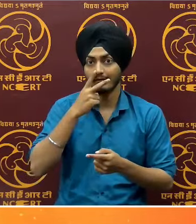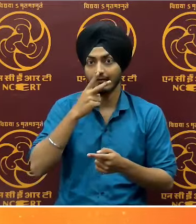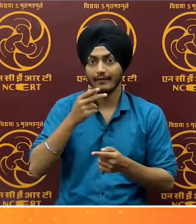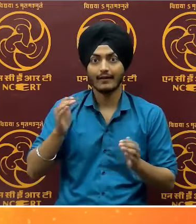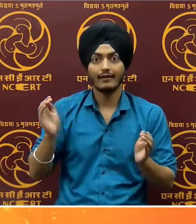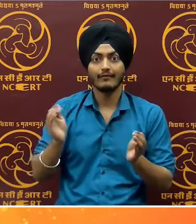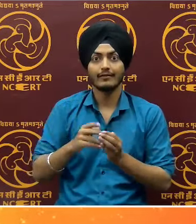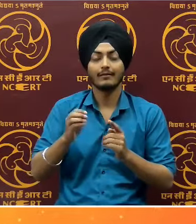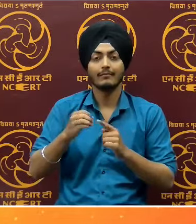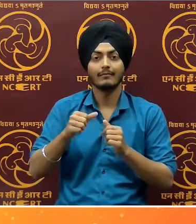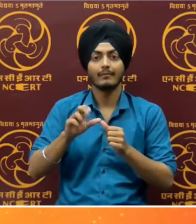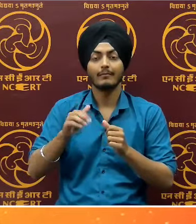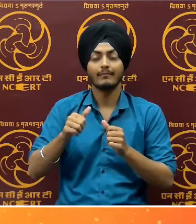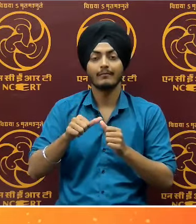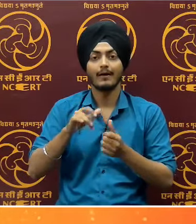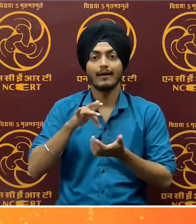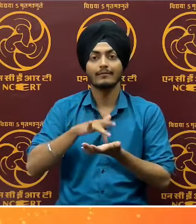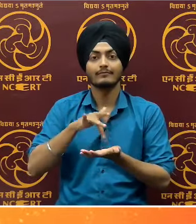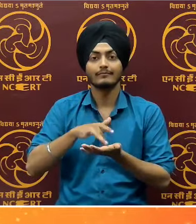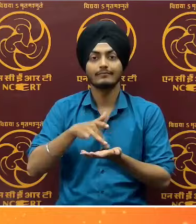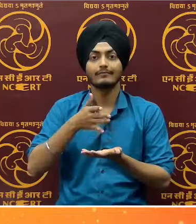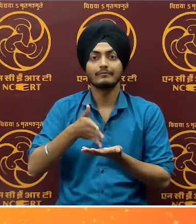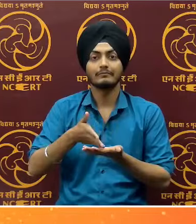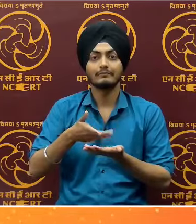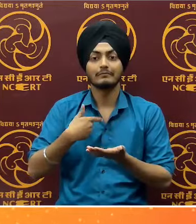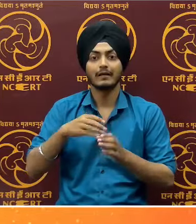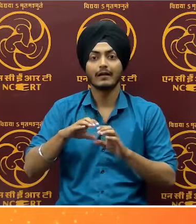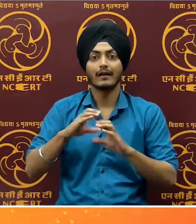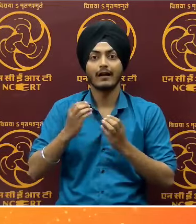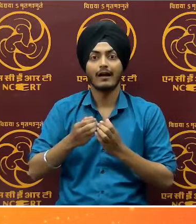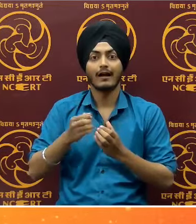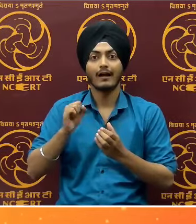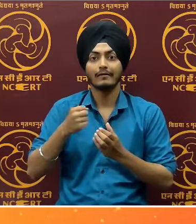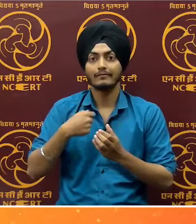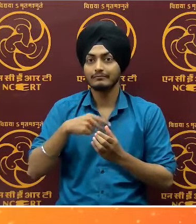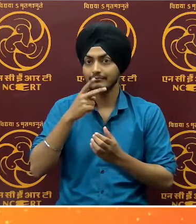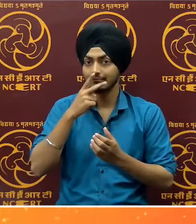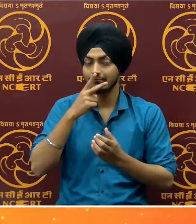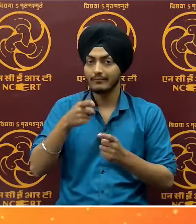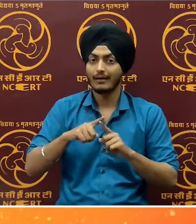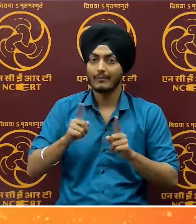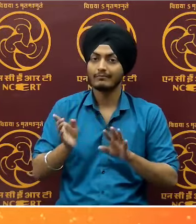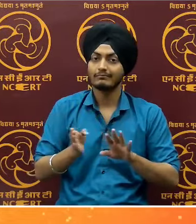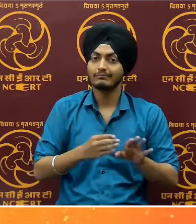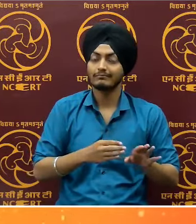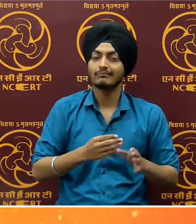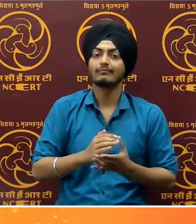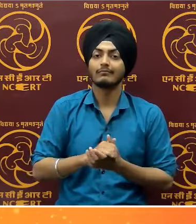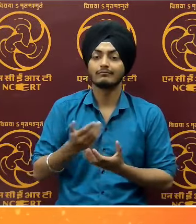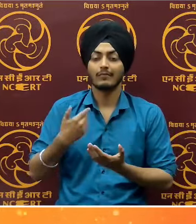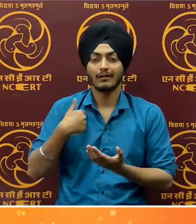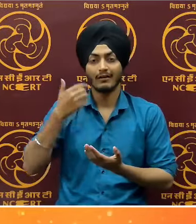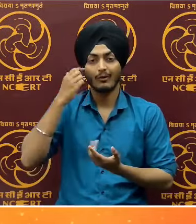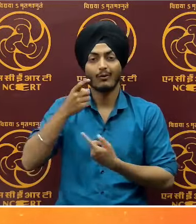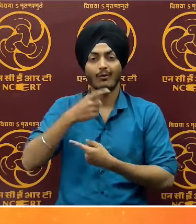is, I can say, rich in culture and heritage as well. Apart from this, we know that the